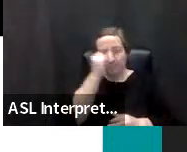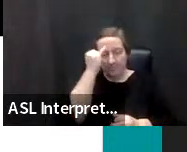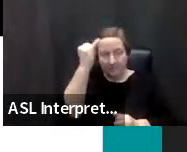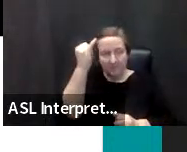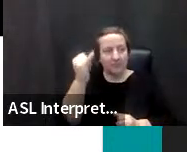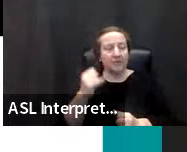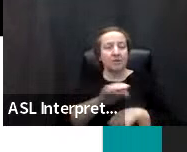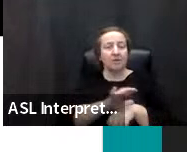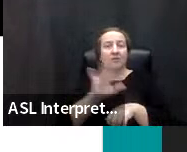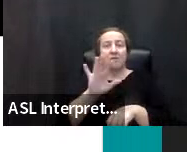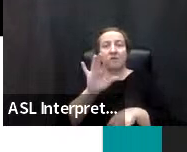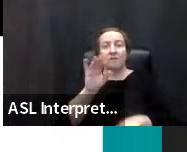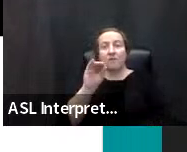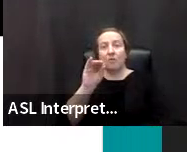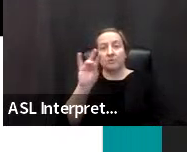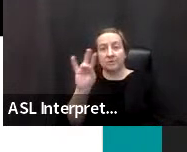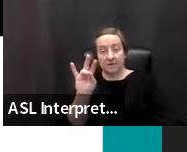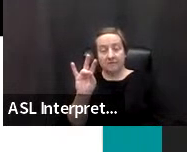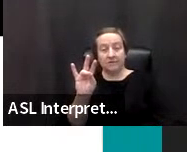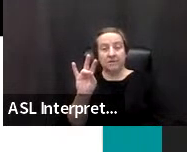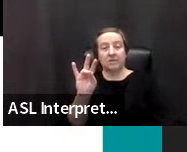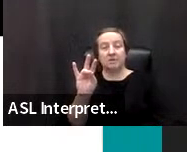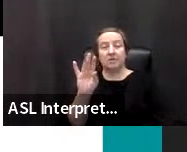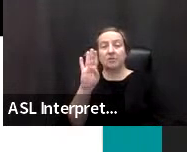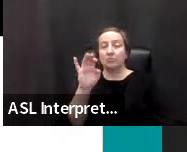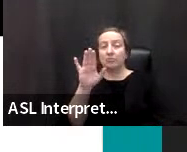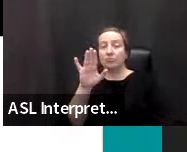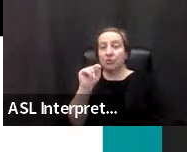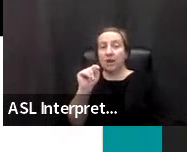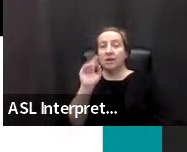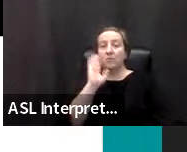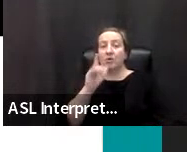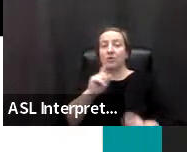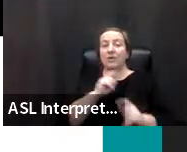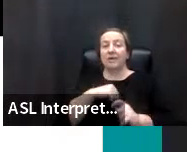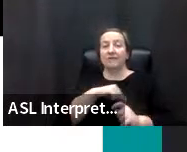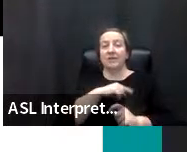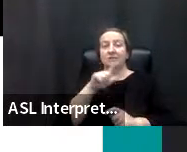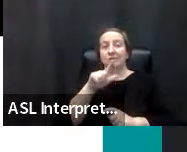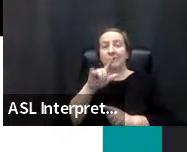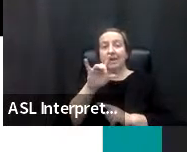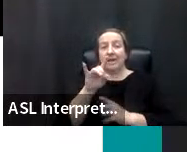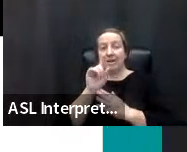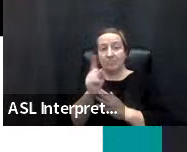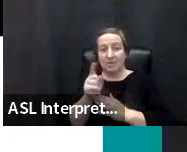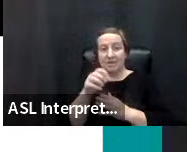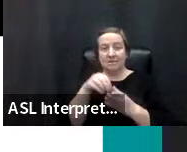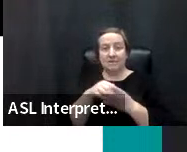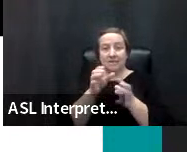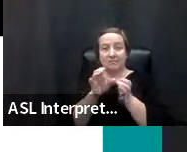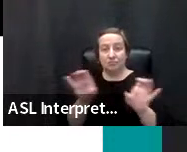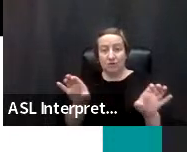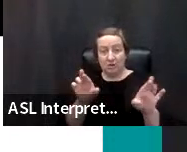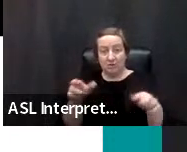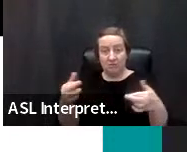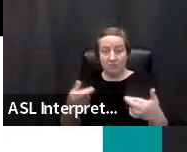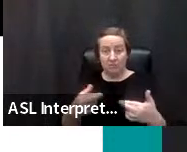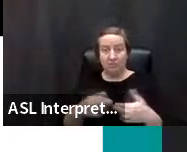at 5:07, Brent, would you give us 28 minutes inside the breakout room?